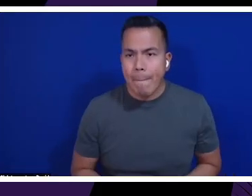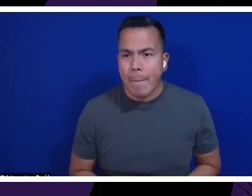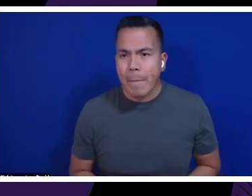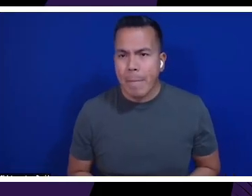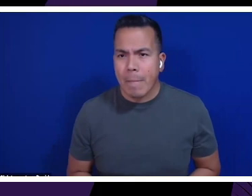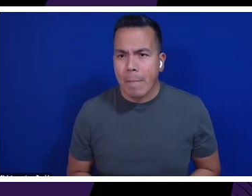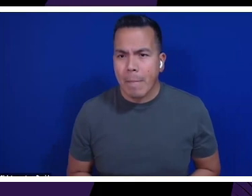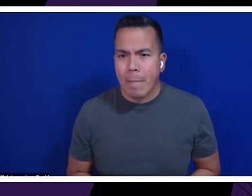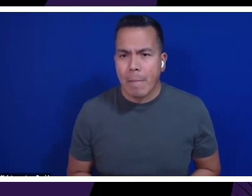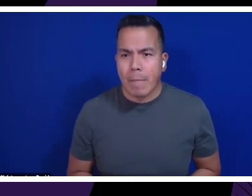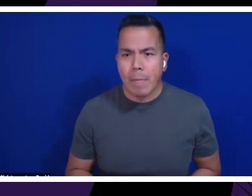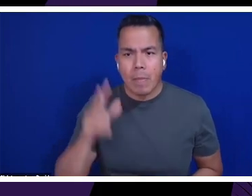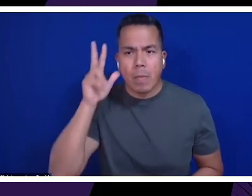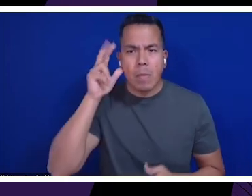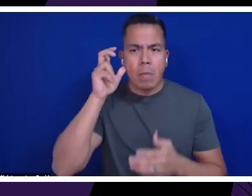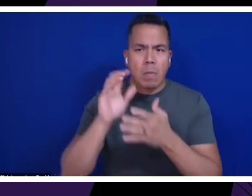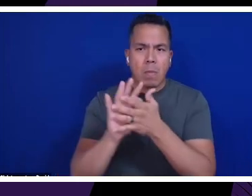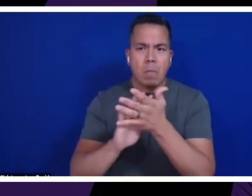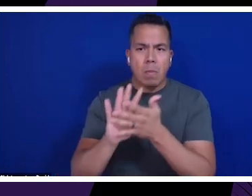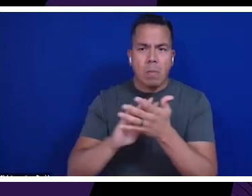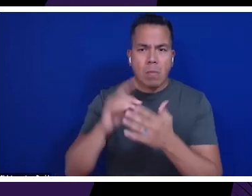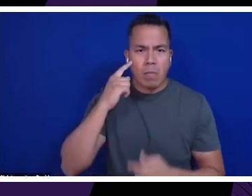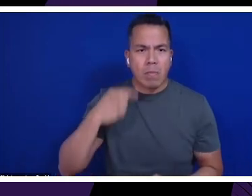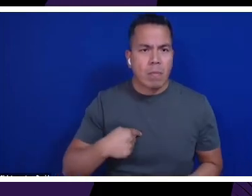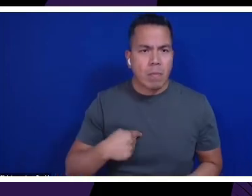on WordPress, you will have here,